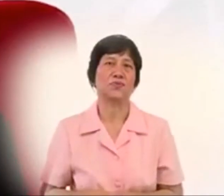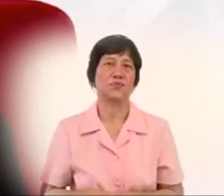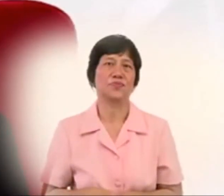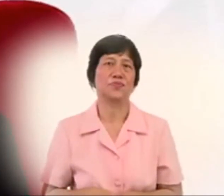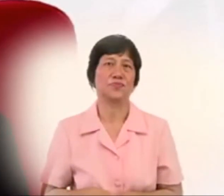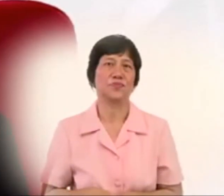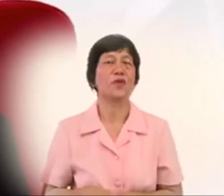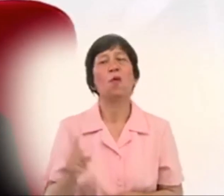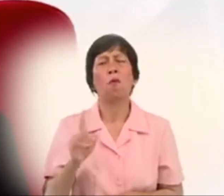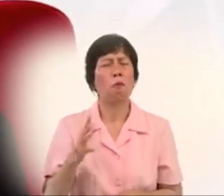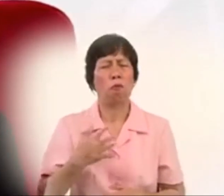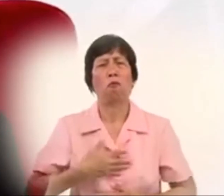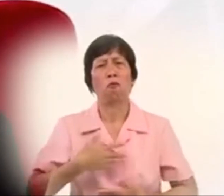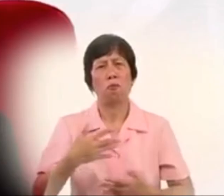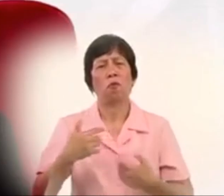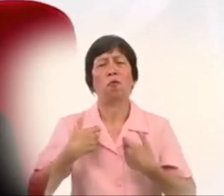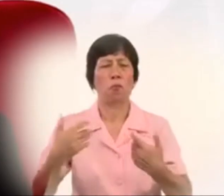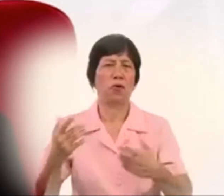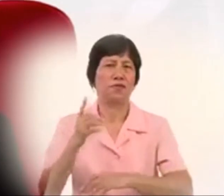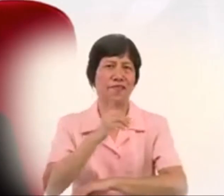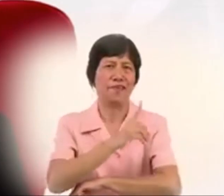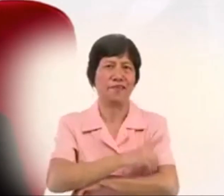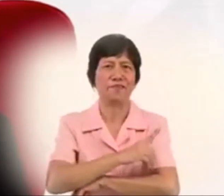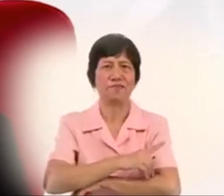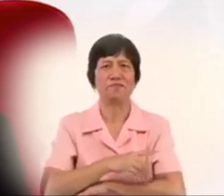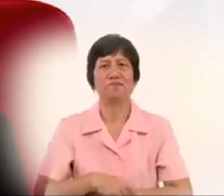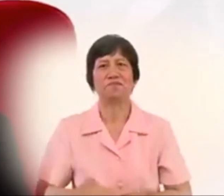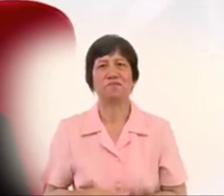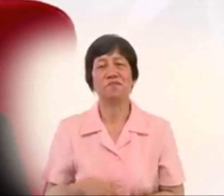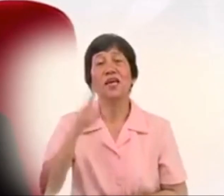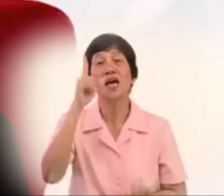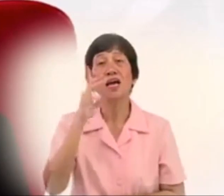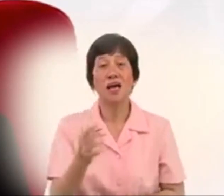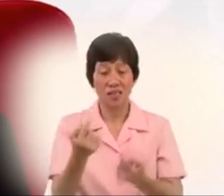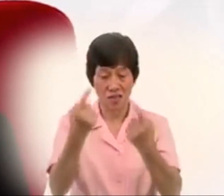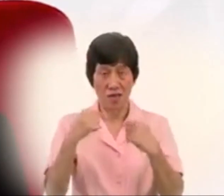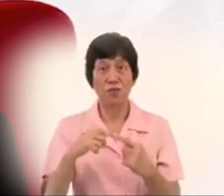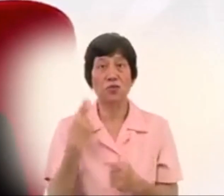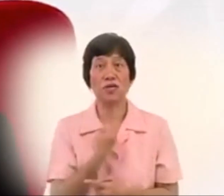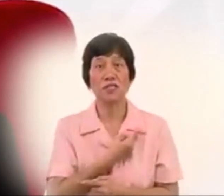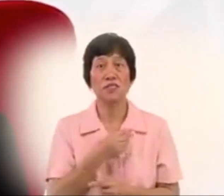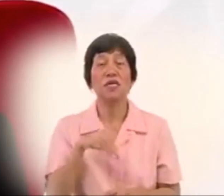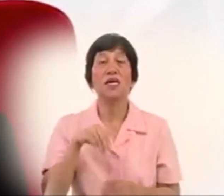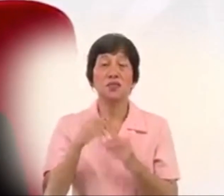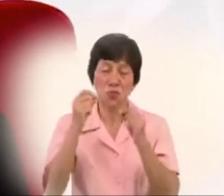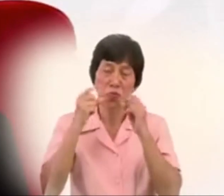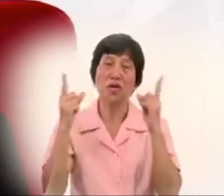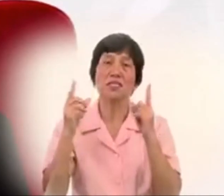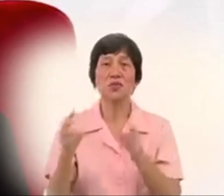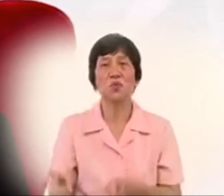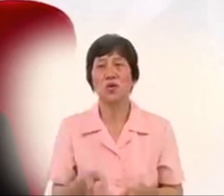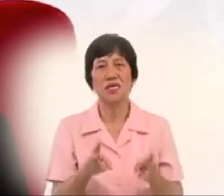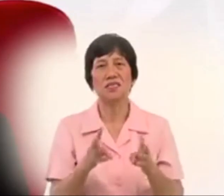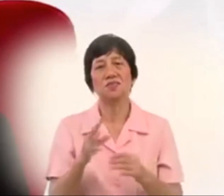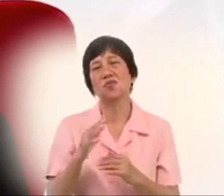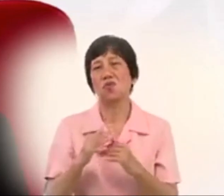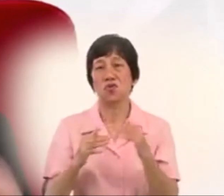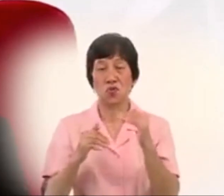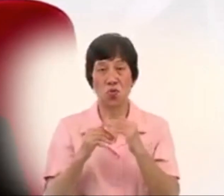What a birthday. What a birthday. God coming to us in surprising ways, consoling